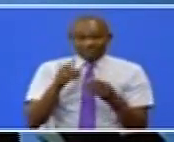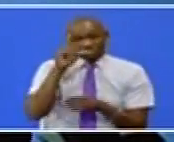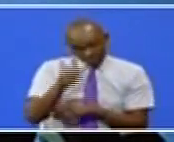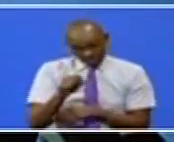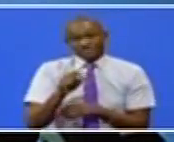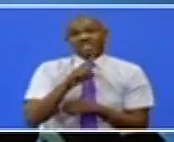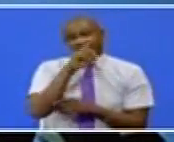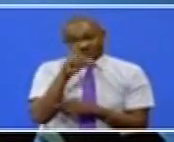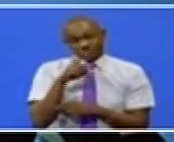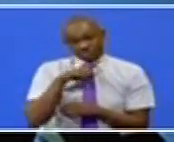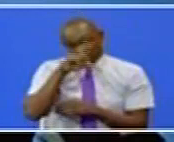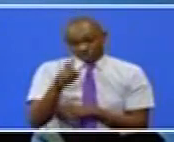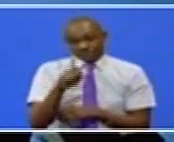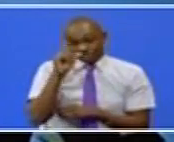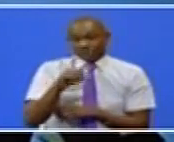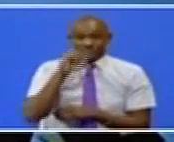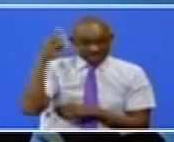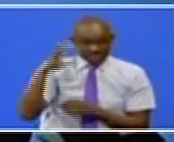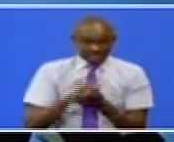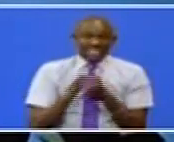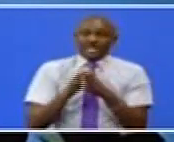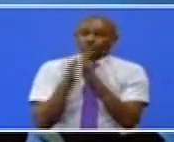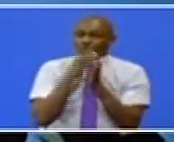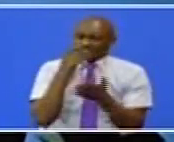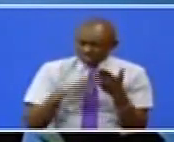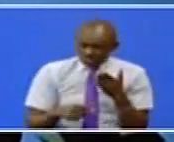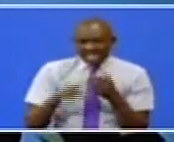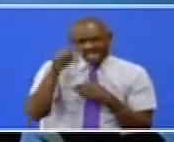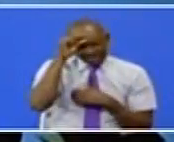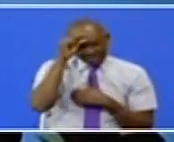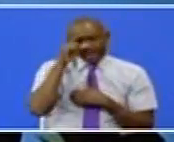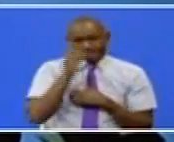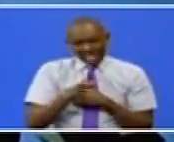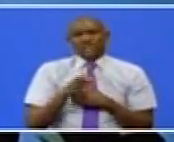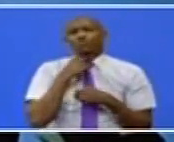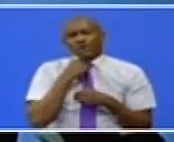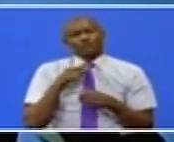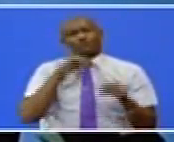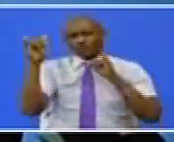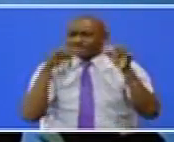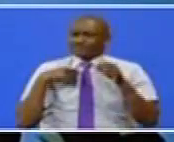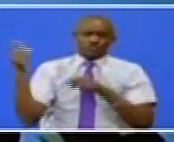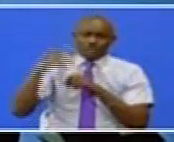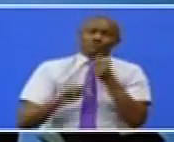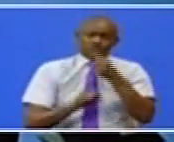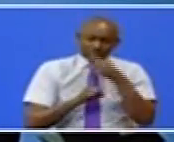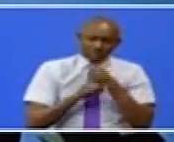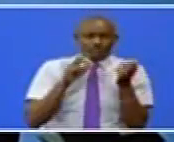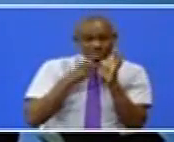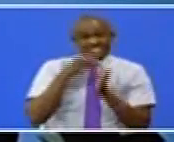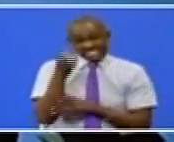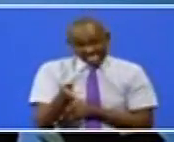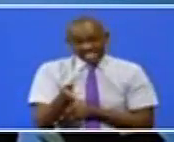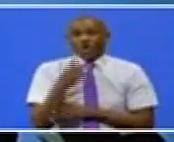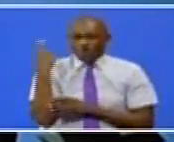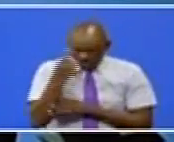power for its citizens. And as Ashley Mazuri reports, the government's hunger for foreign investors to support ongoing projects may